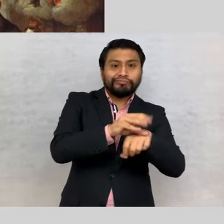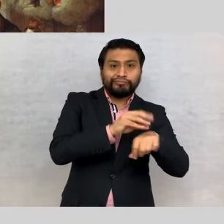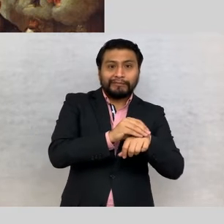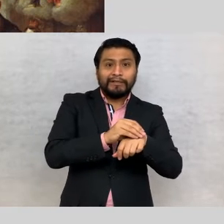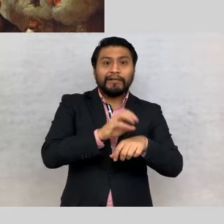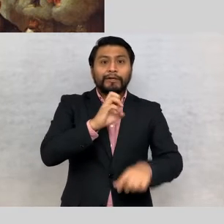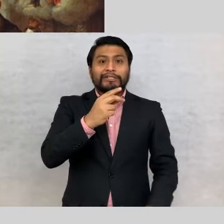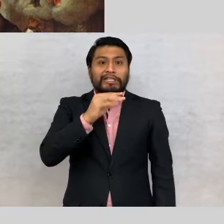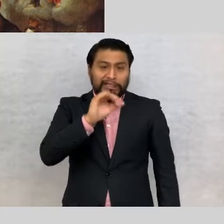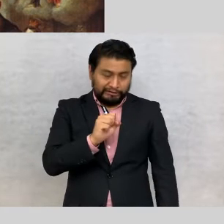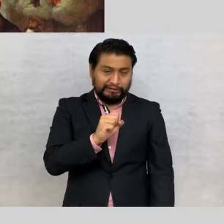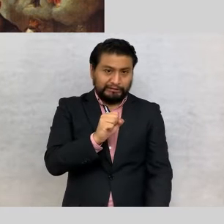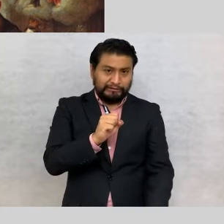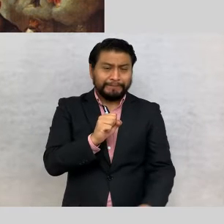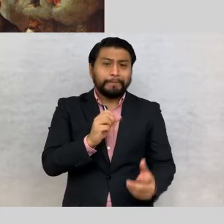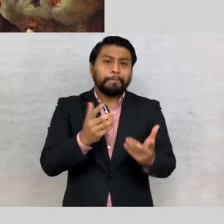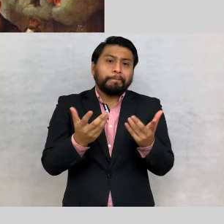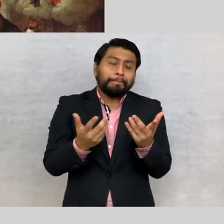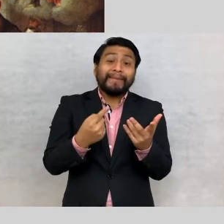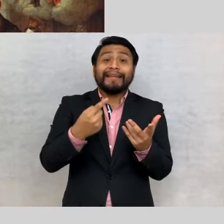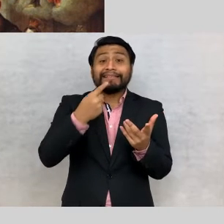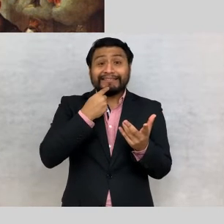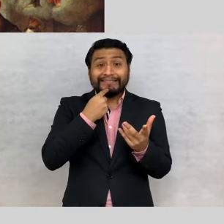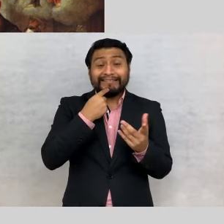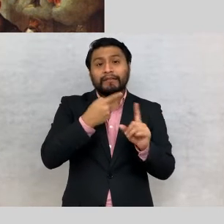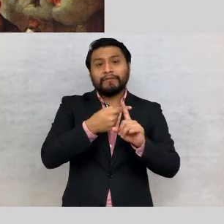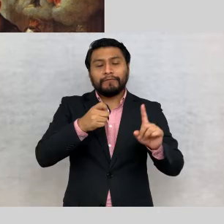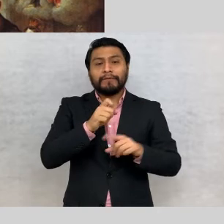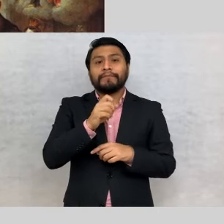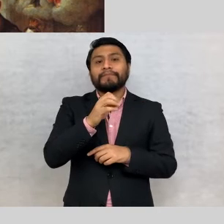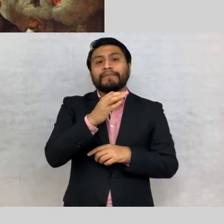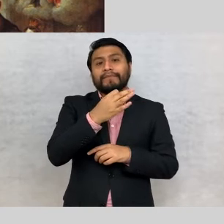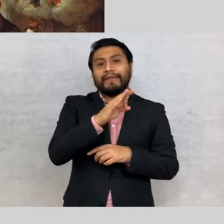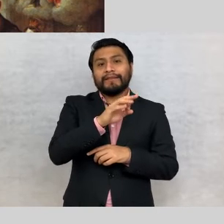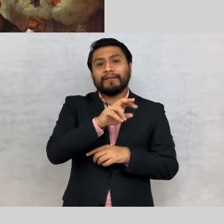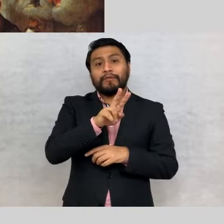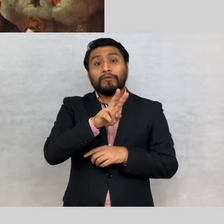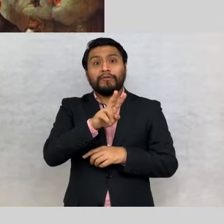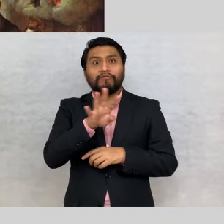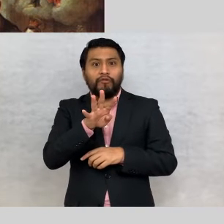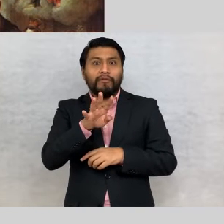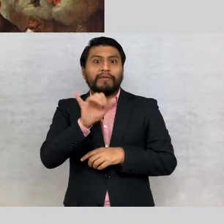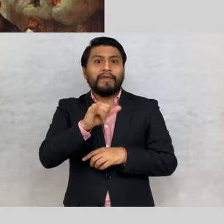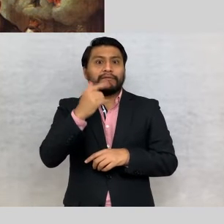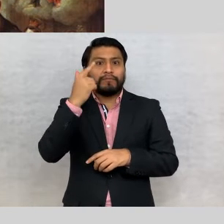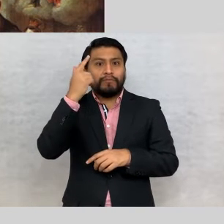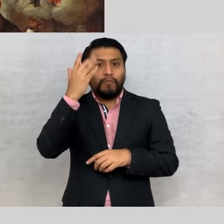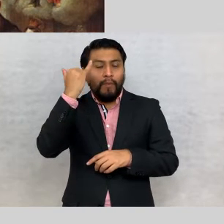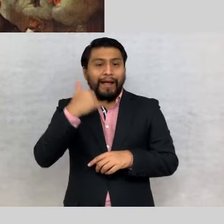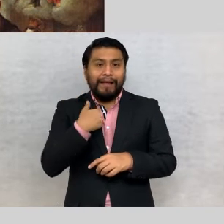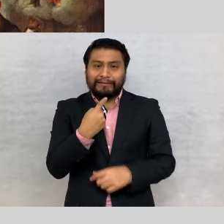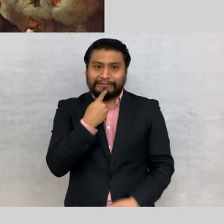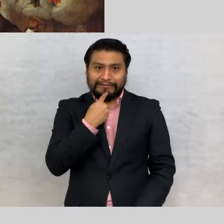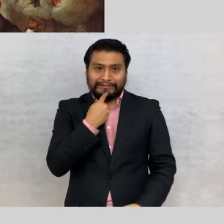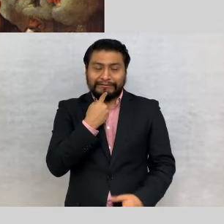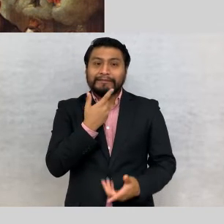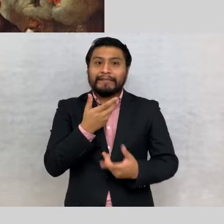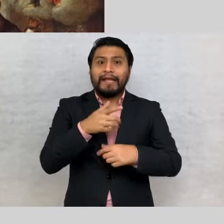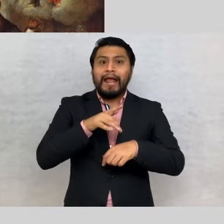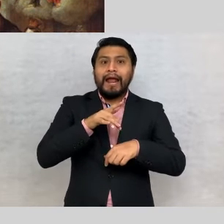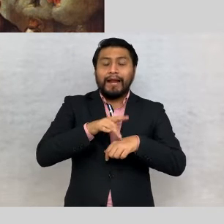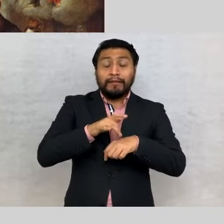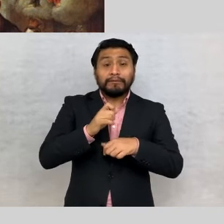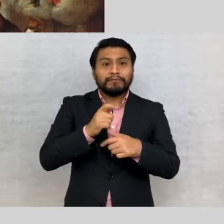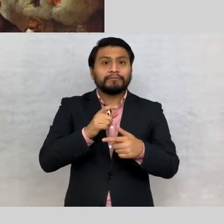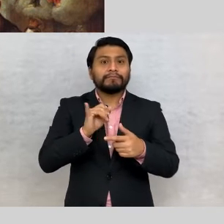eugenics. It has been said, and since 1924, that is why I say it is a little earlier than this